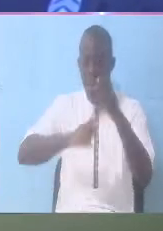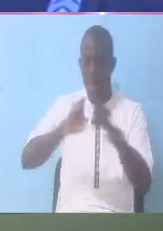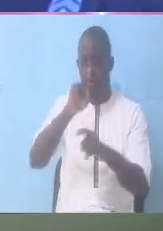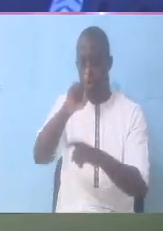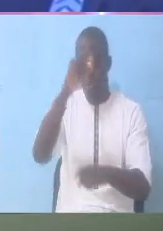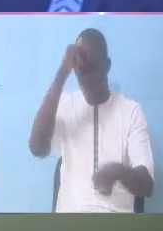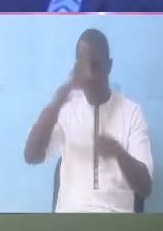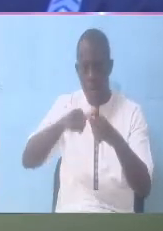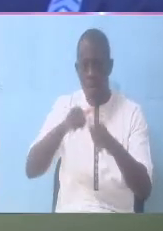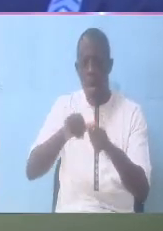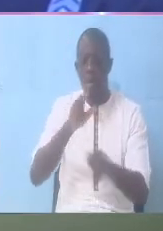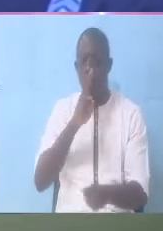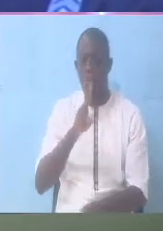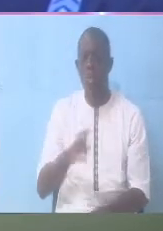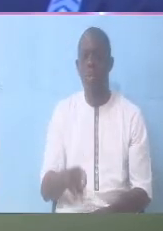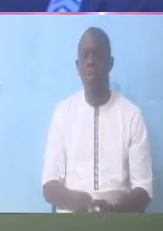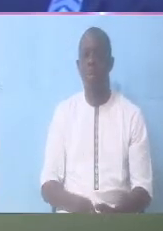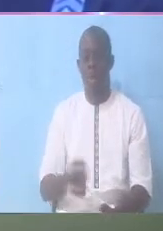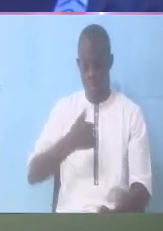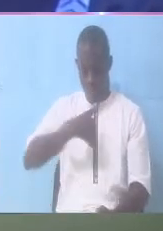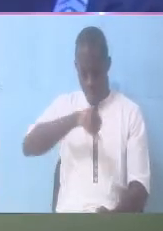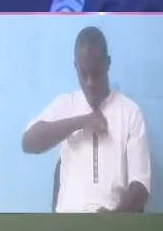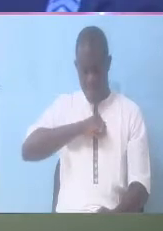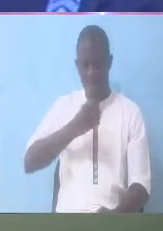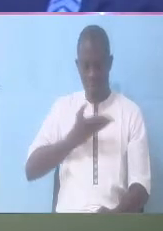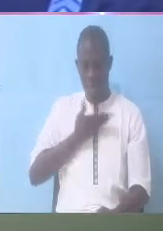remember? Myself, I was there.